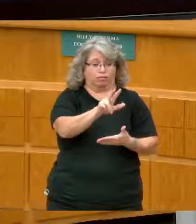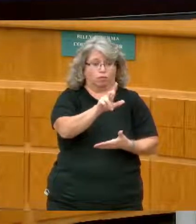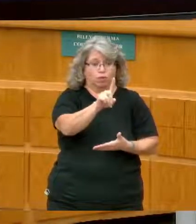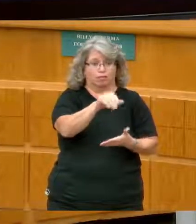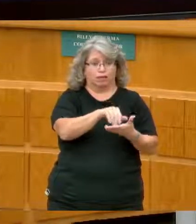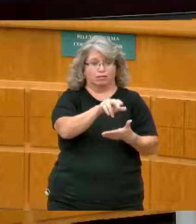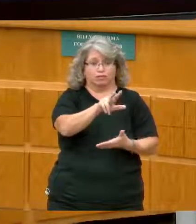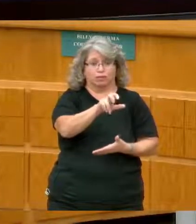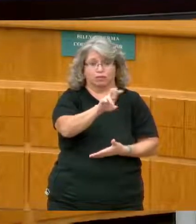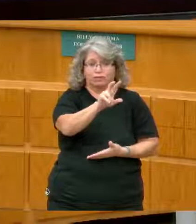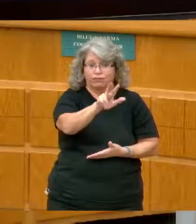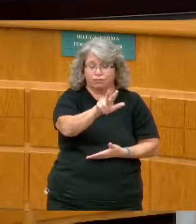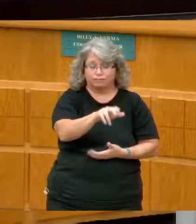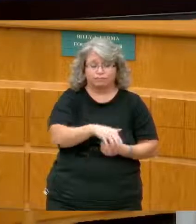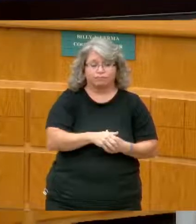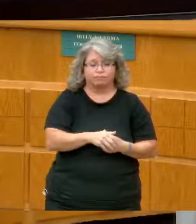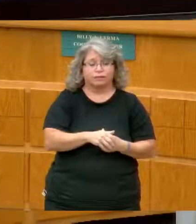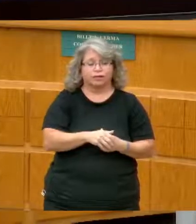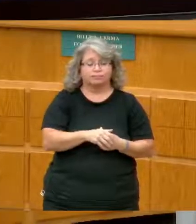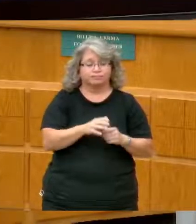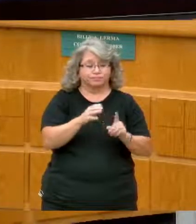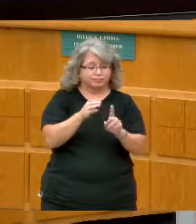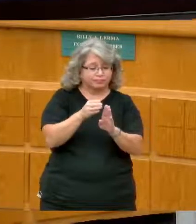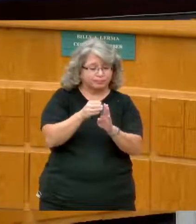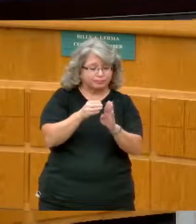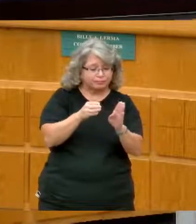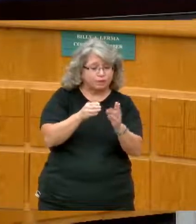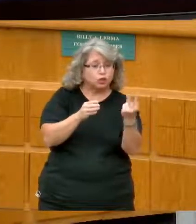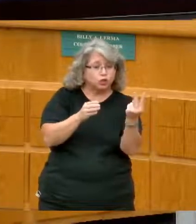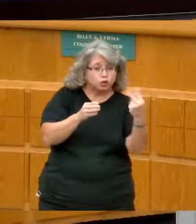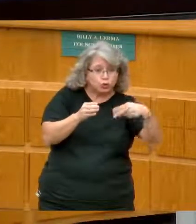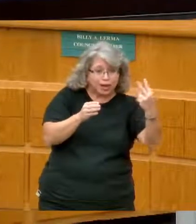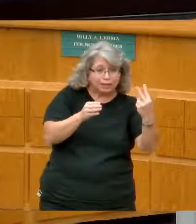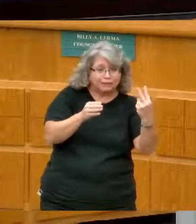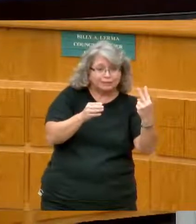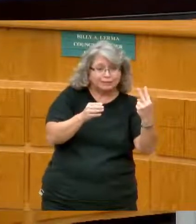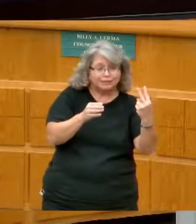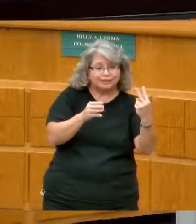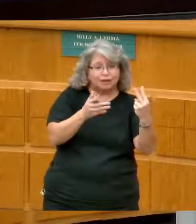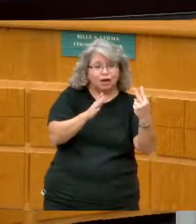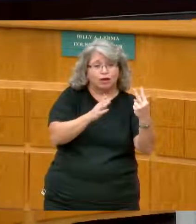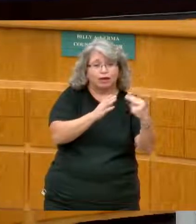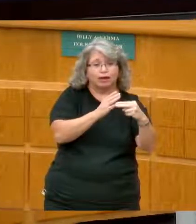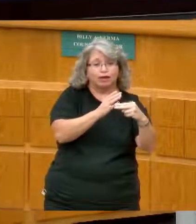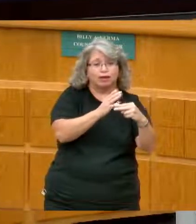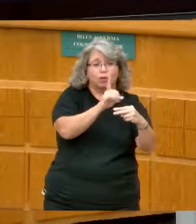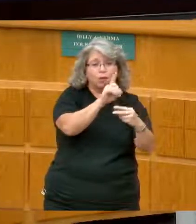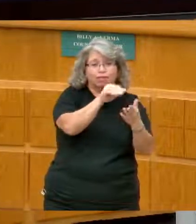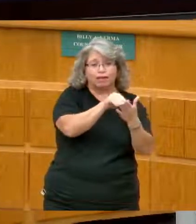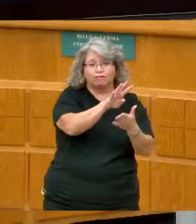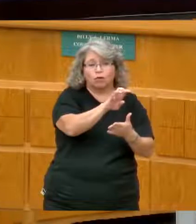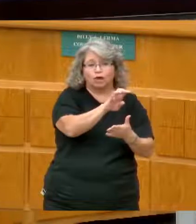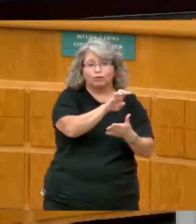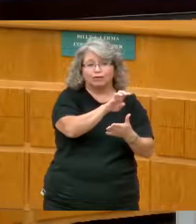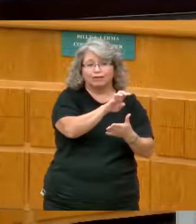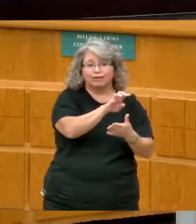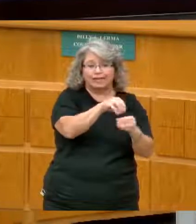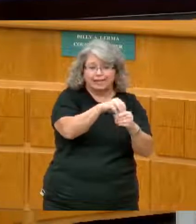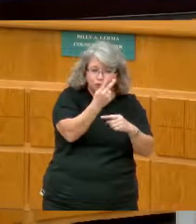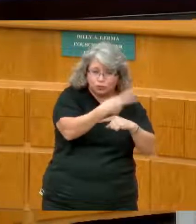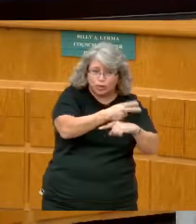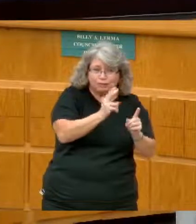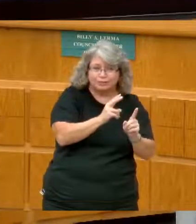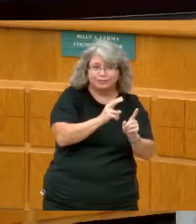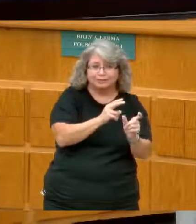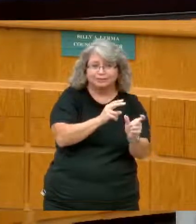If you look at for the next 2 days, we have already 1,000, almost 400 cases of COVID positive